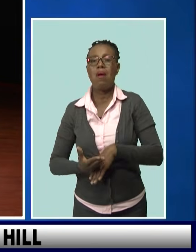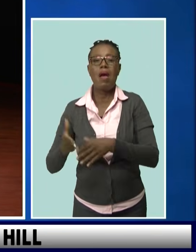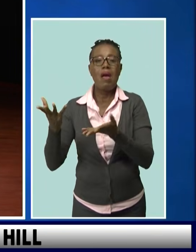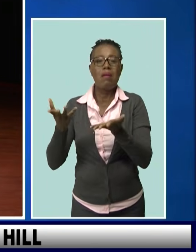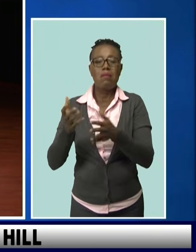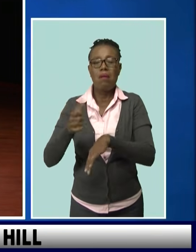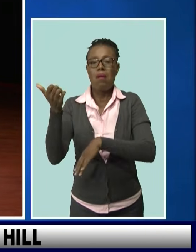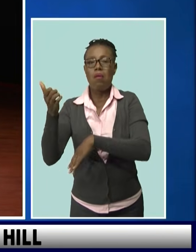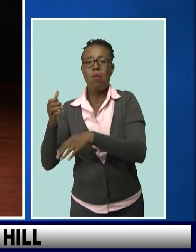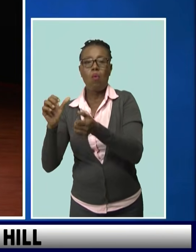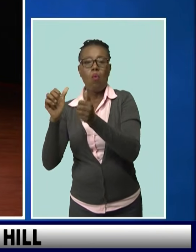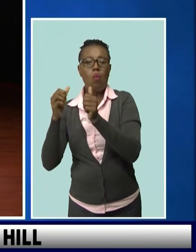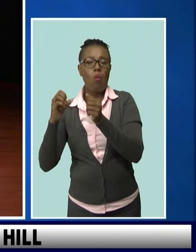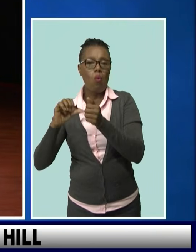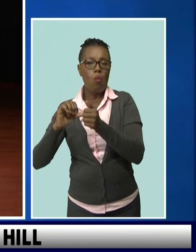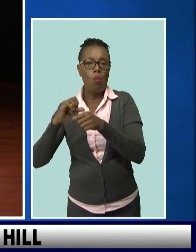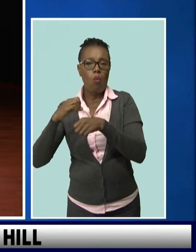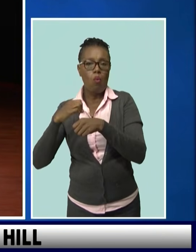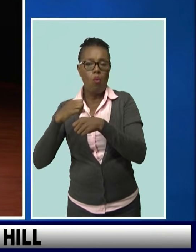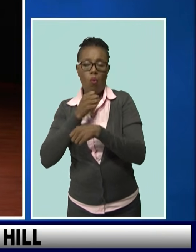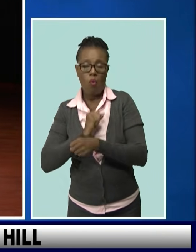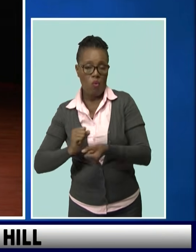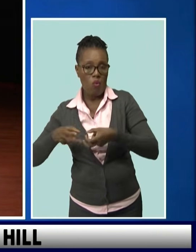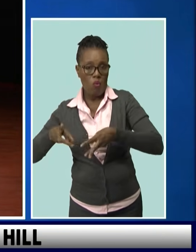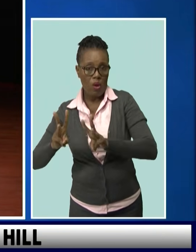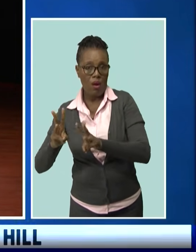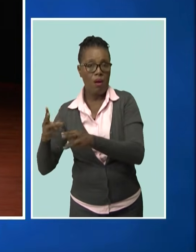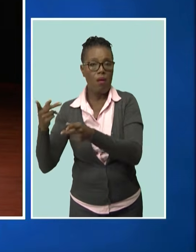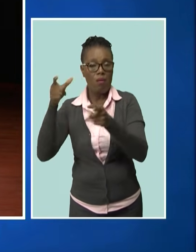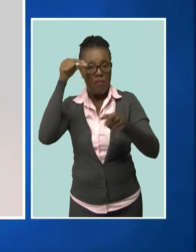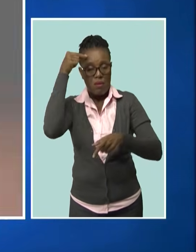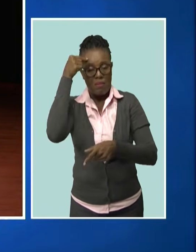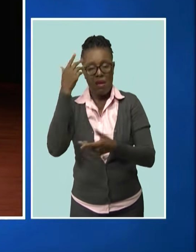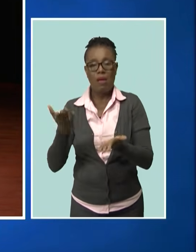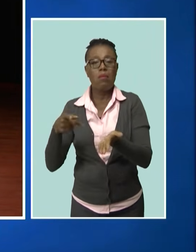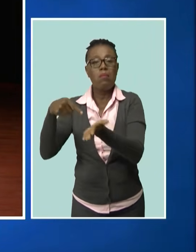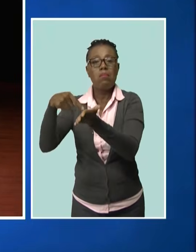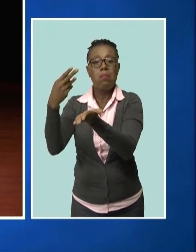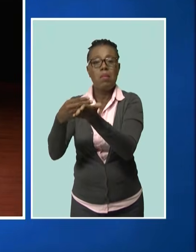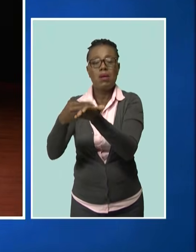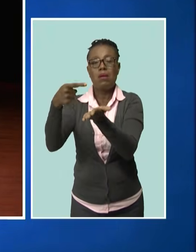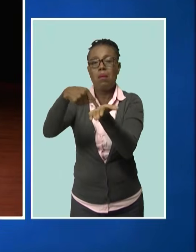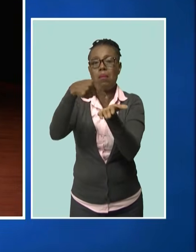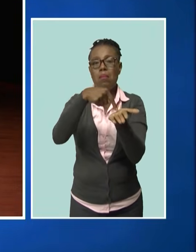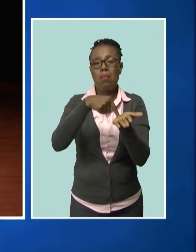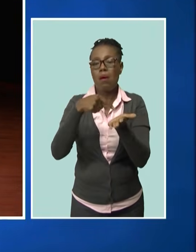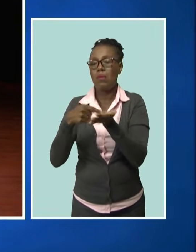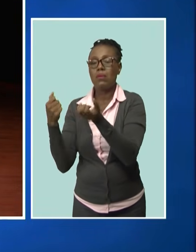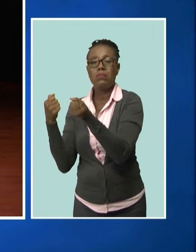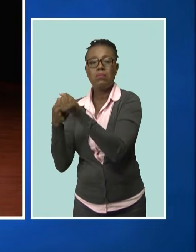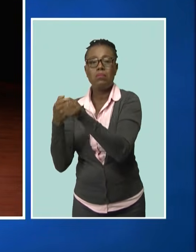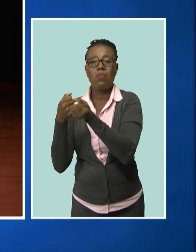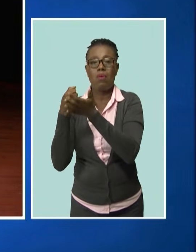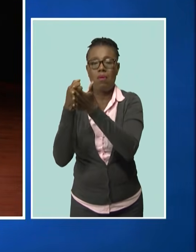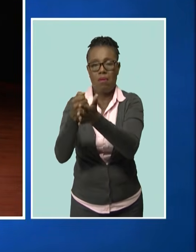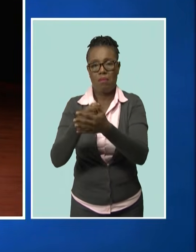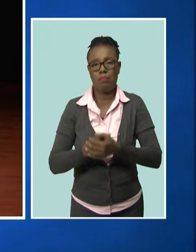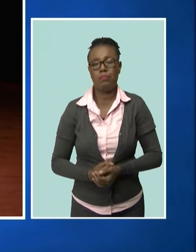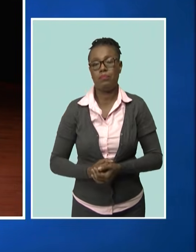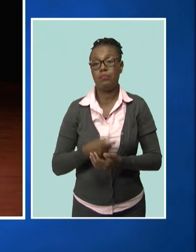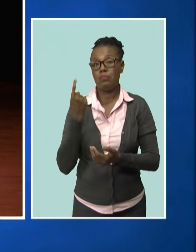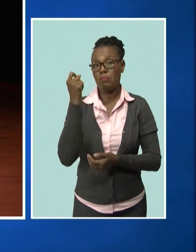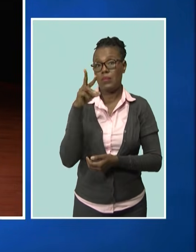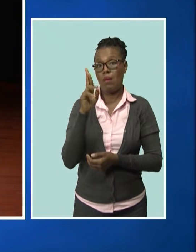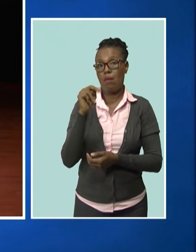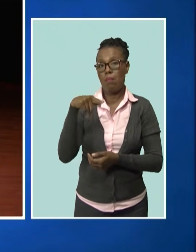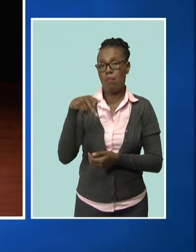fix these problems, they've had to borrow money, which traps them in endless debt. Reparations are important for strengthening the